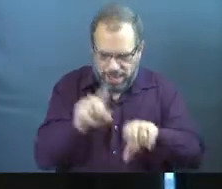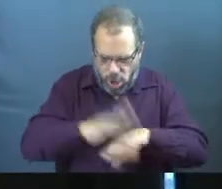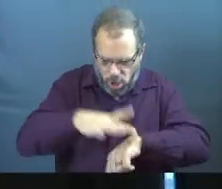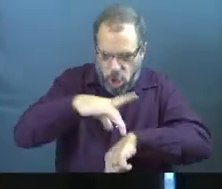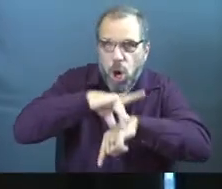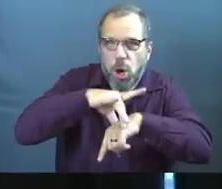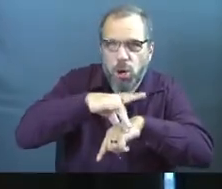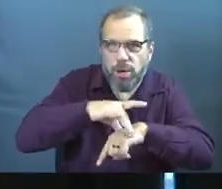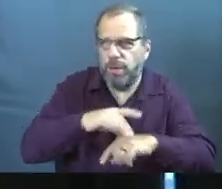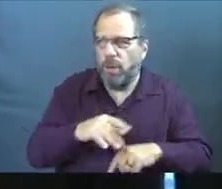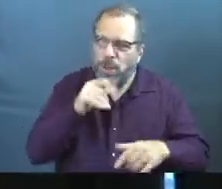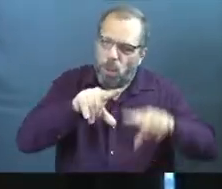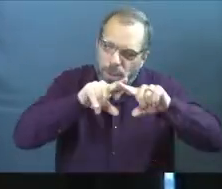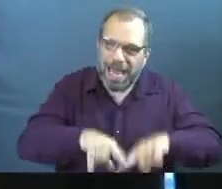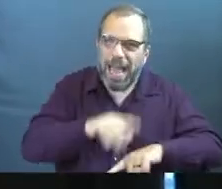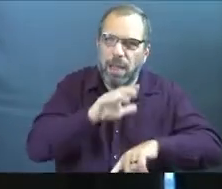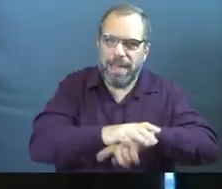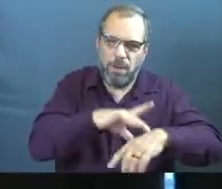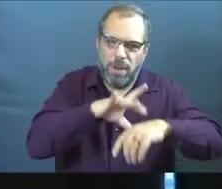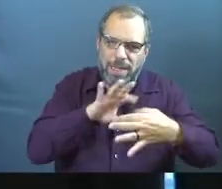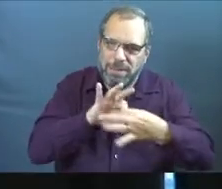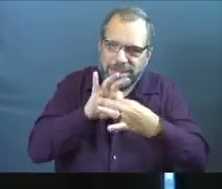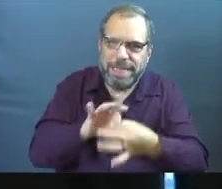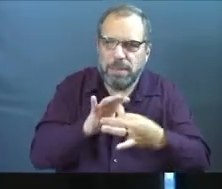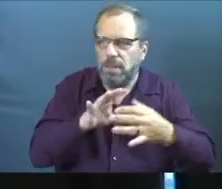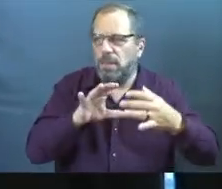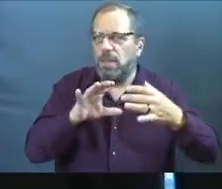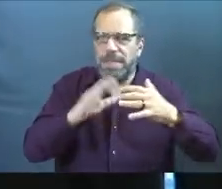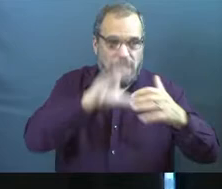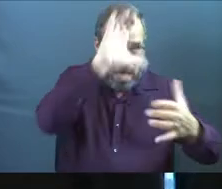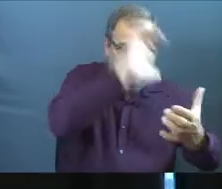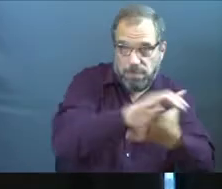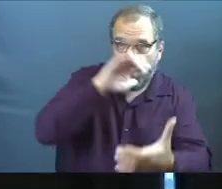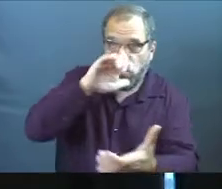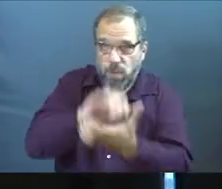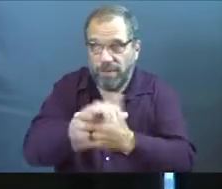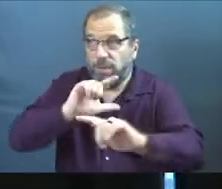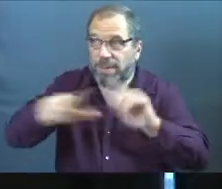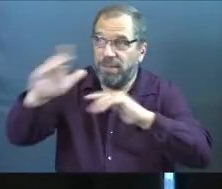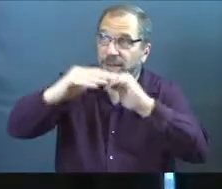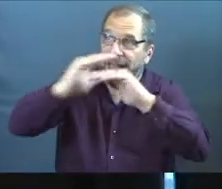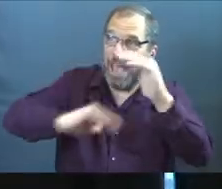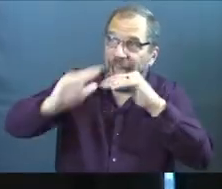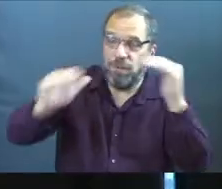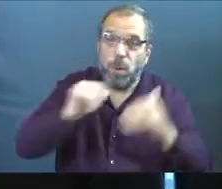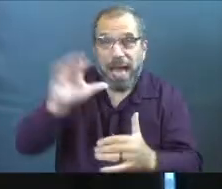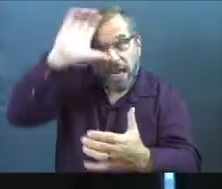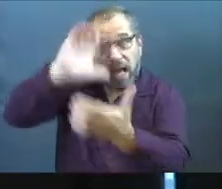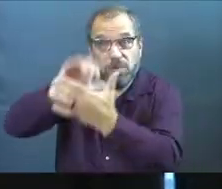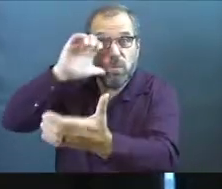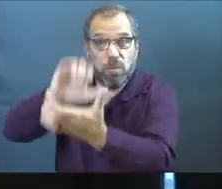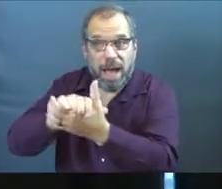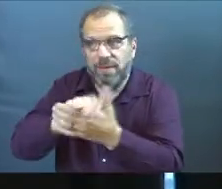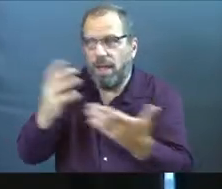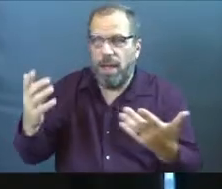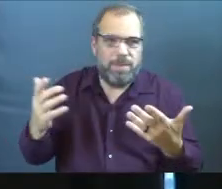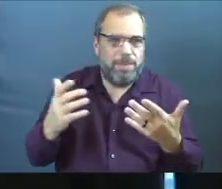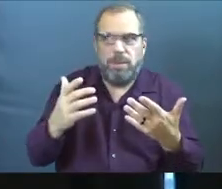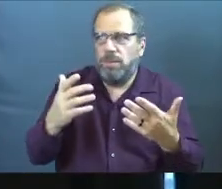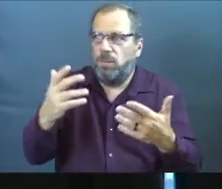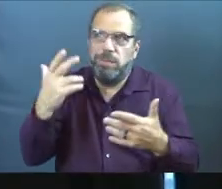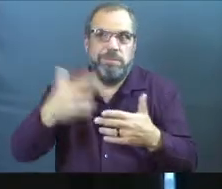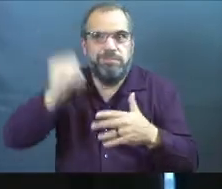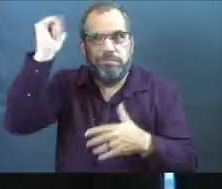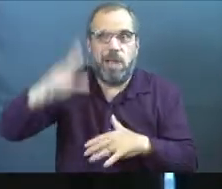need each other here on earth. We don't rely on that way. The connection between husband and wife will look different. We're no longer husband and wife. Maybe instead we're just God's